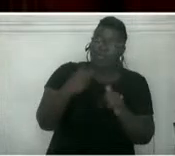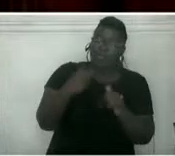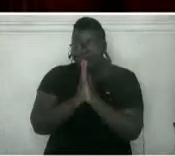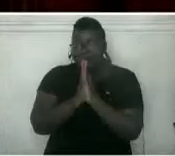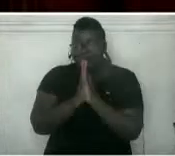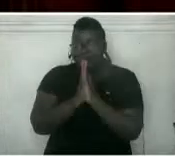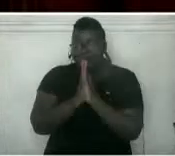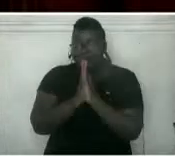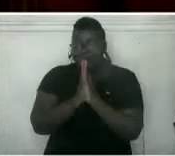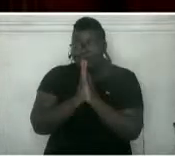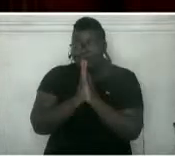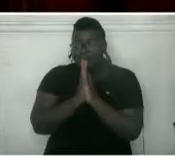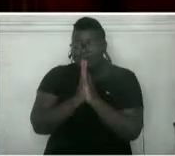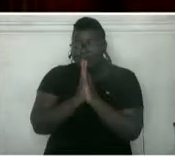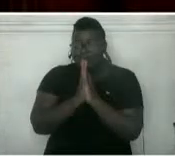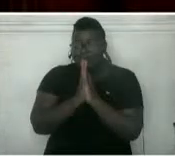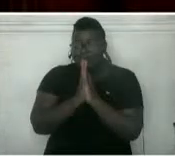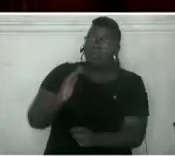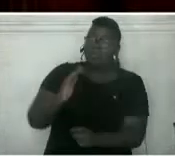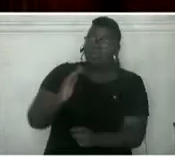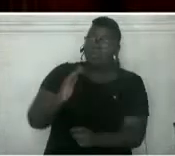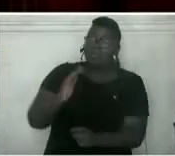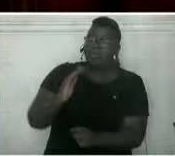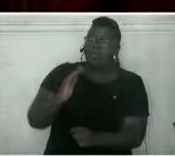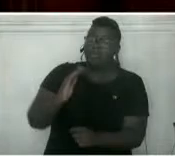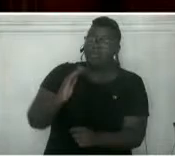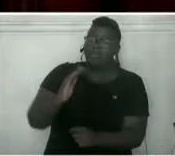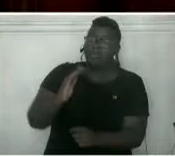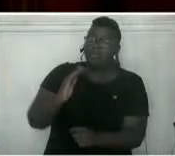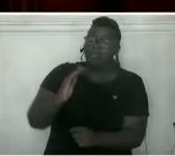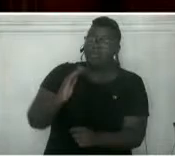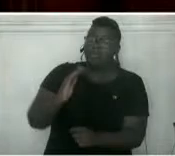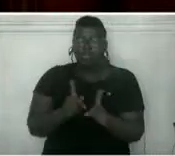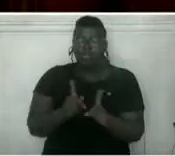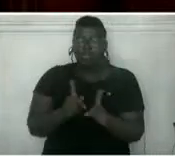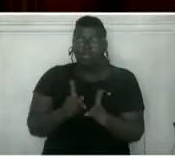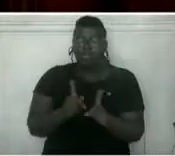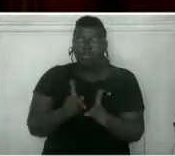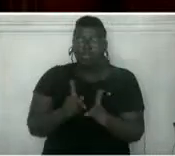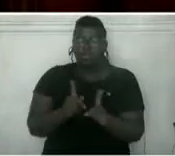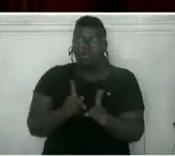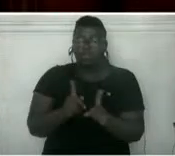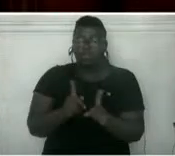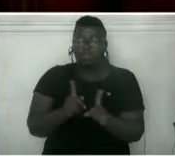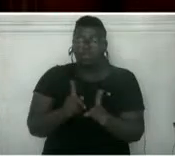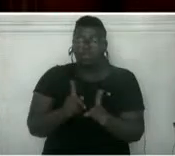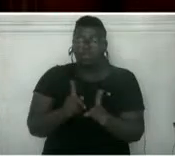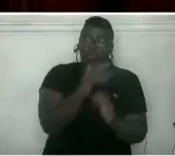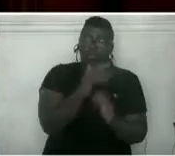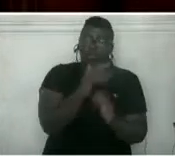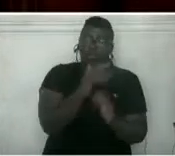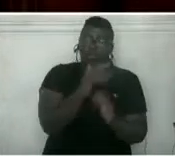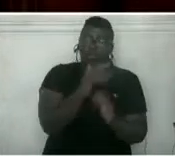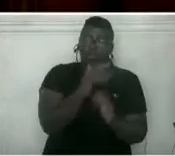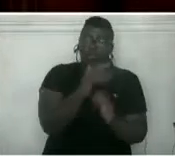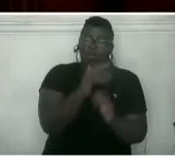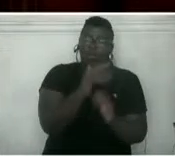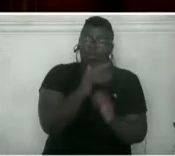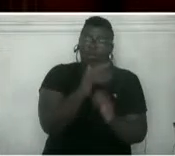masibahloniphe abantu besifazane. Futhi, masihloniphe bonke abantu nabantu abaphila